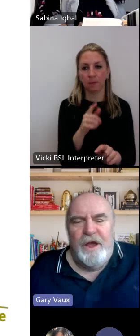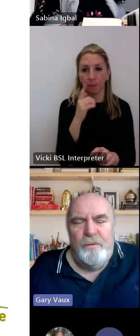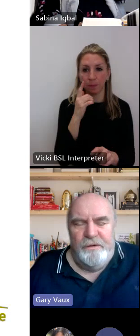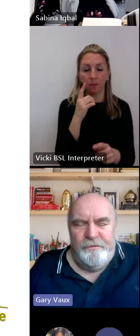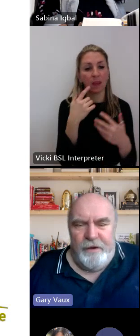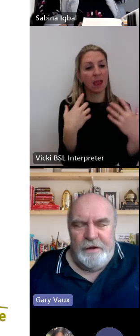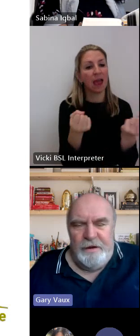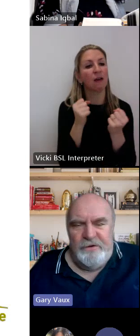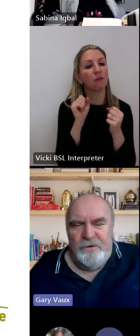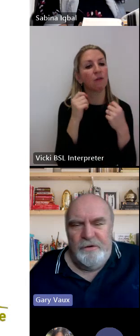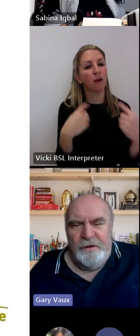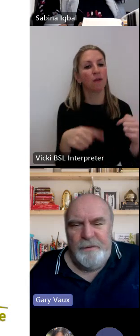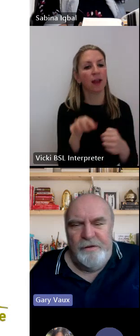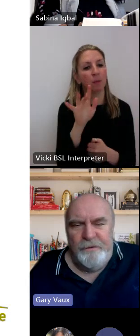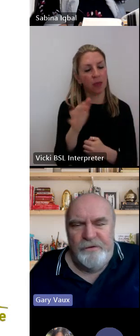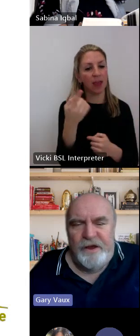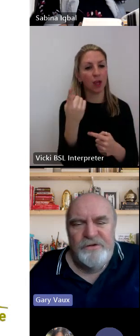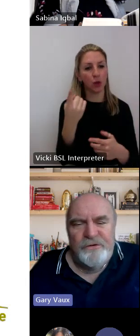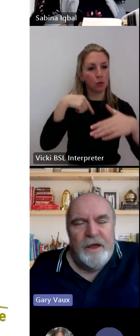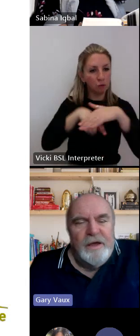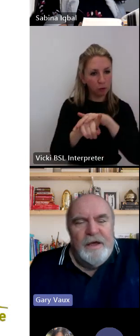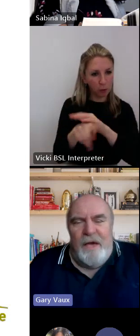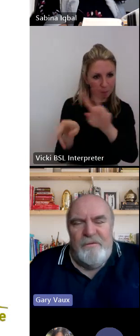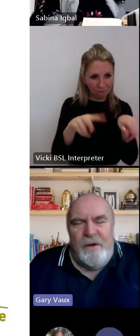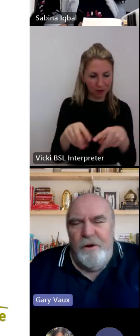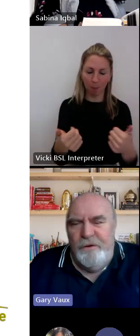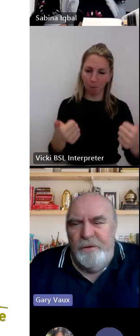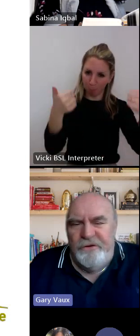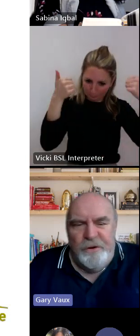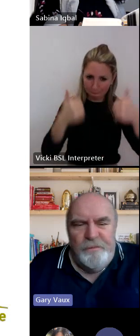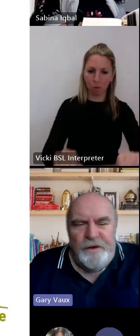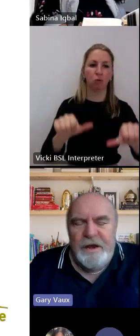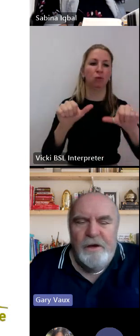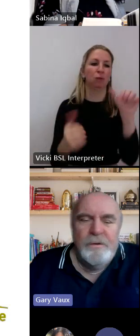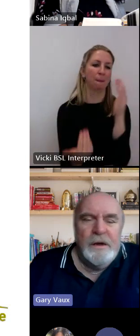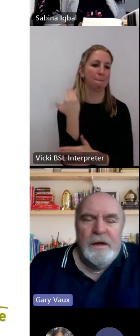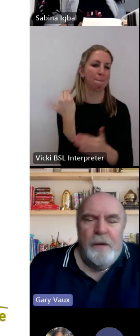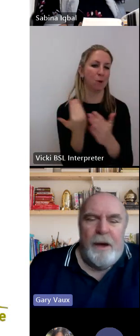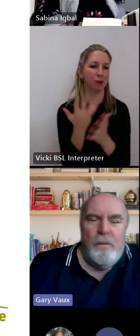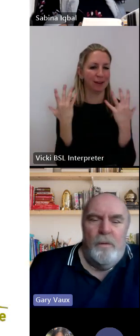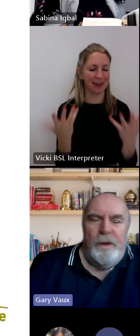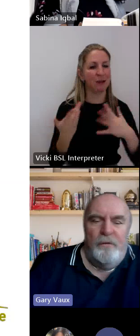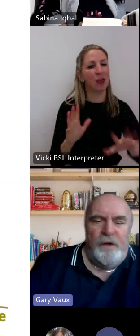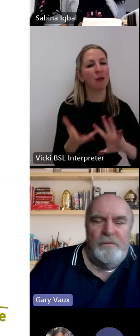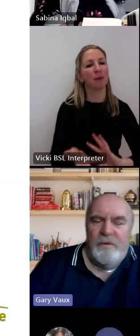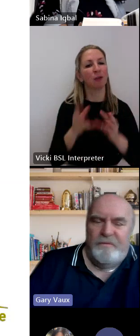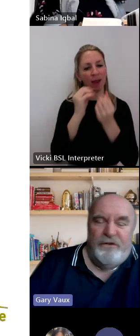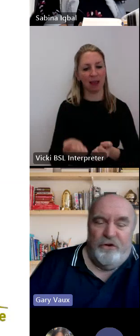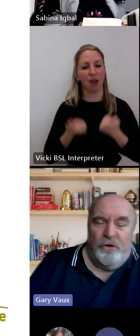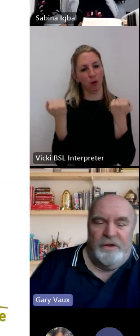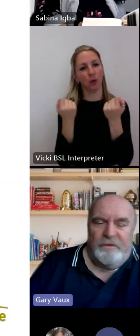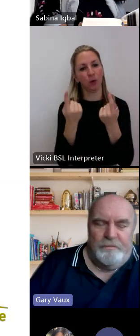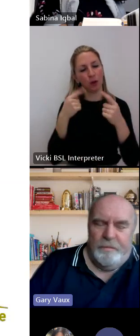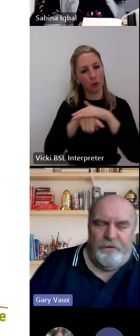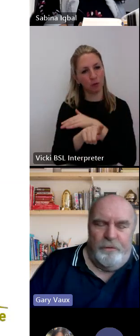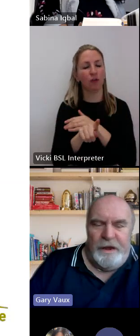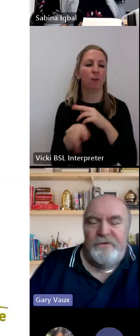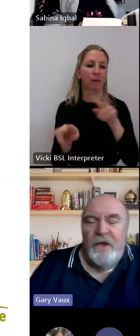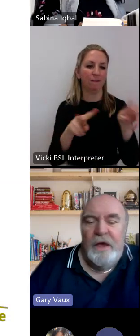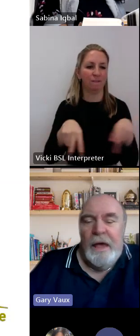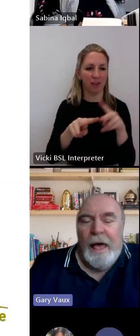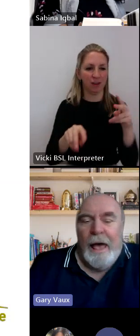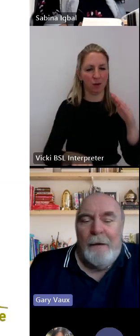YouTube video. We've finally joined the 21st century, and we have our own YouTube video about what we offer. It's very short, it's